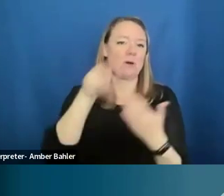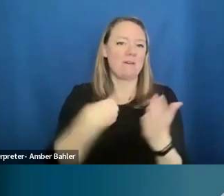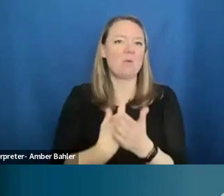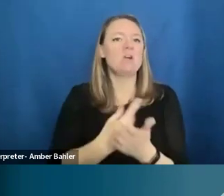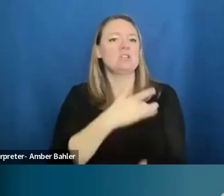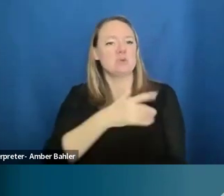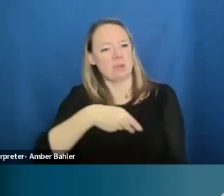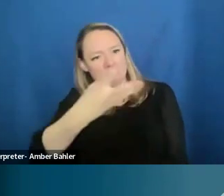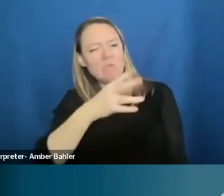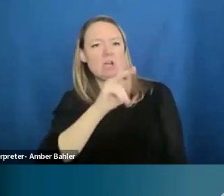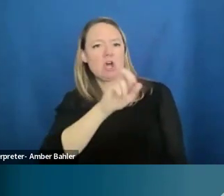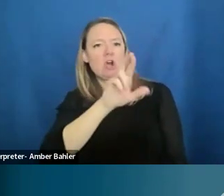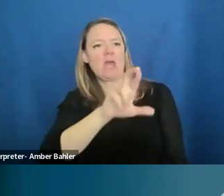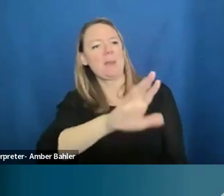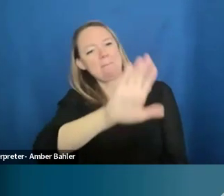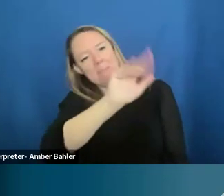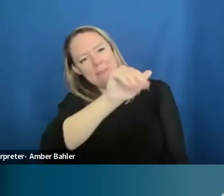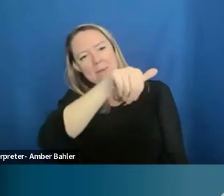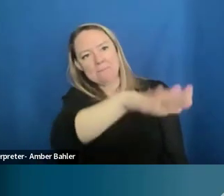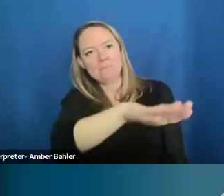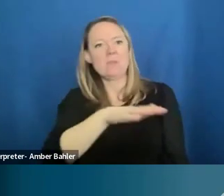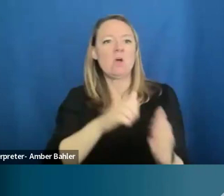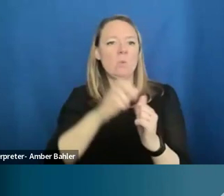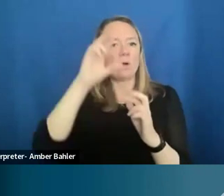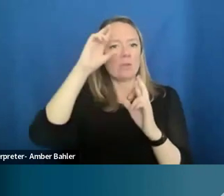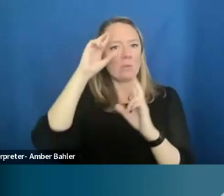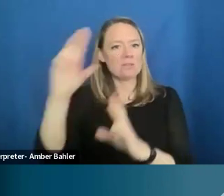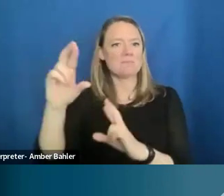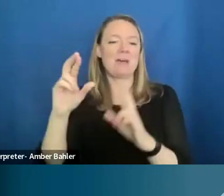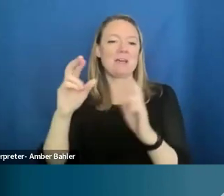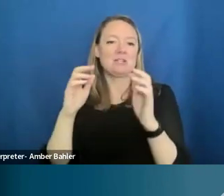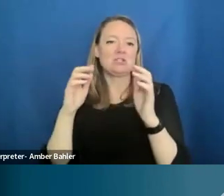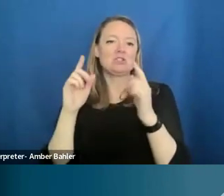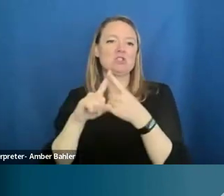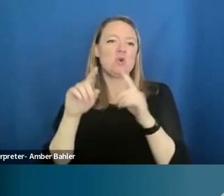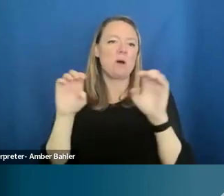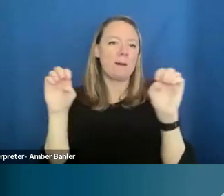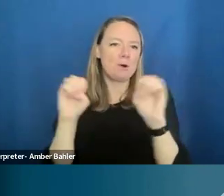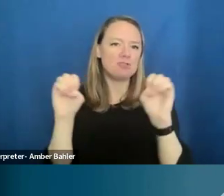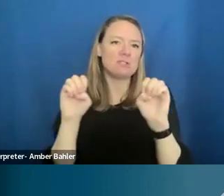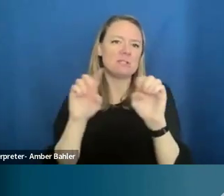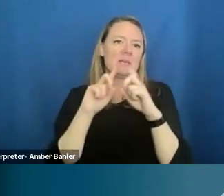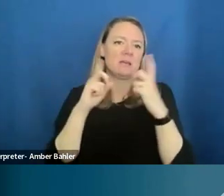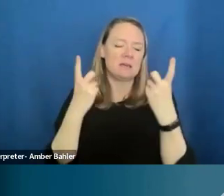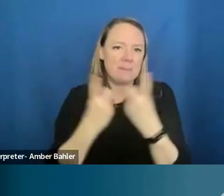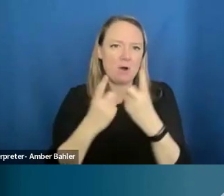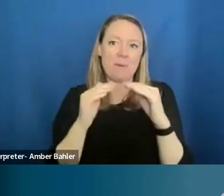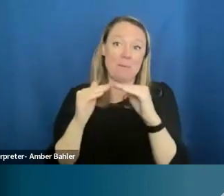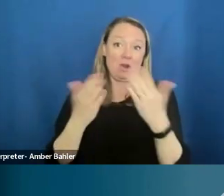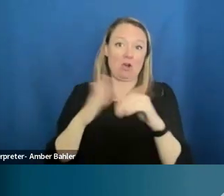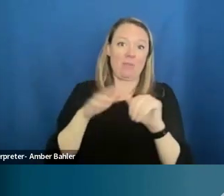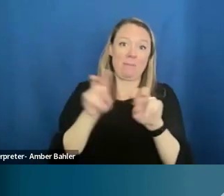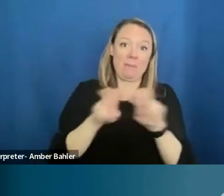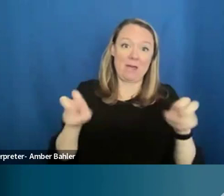bye-bye. With all due respect to my emergency department colleague who's on the panel, but it happens all the time. And so one of